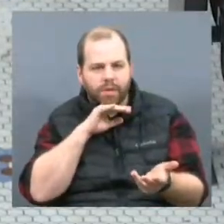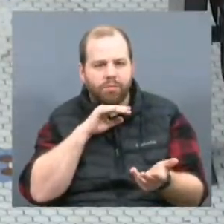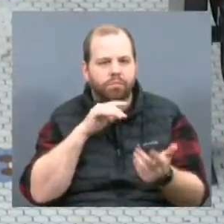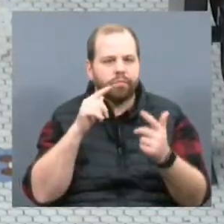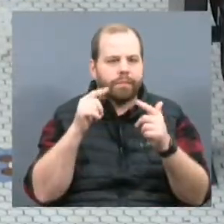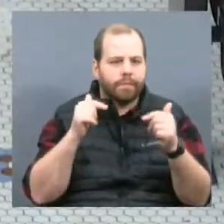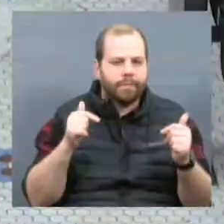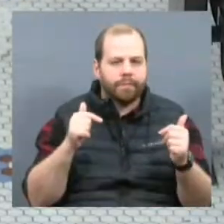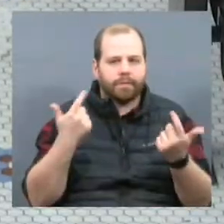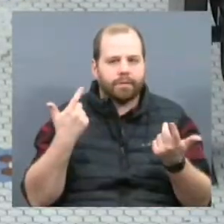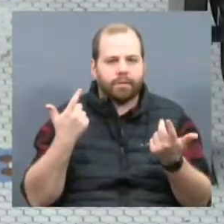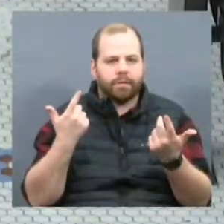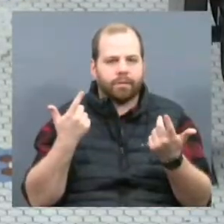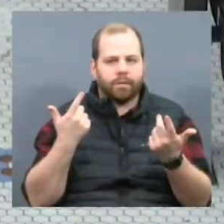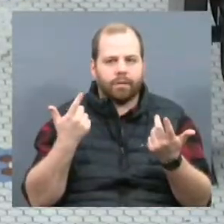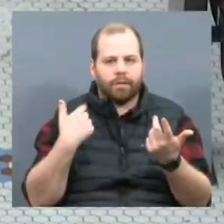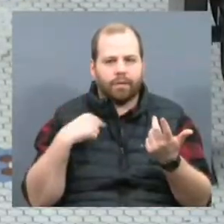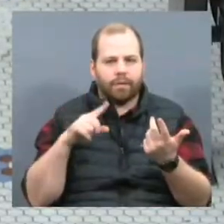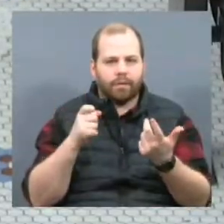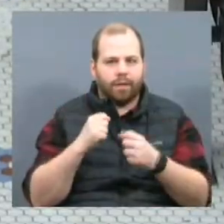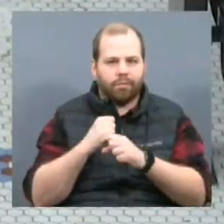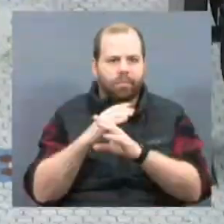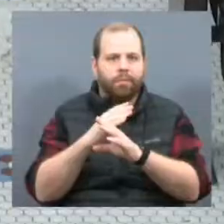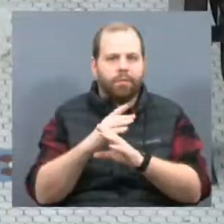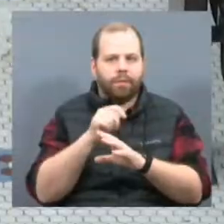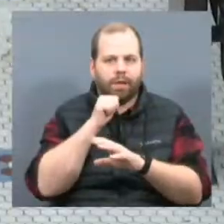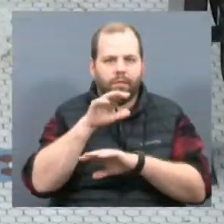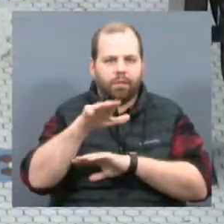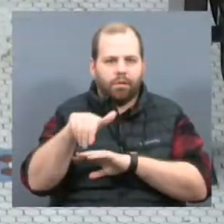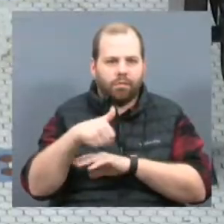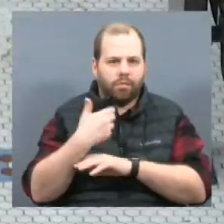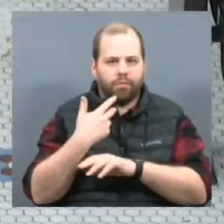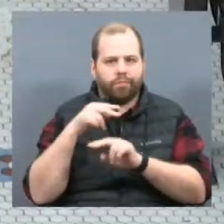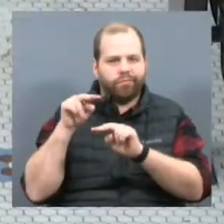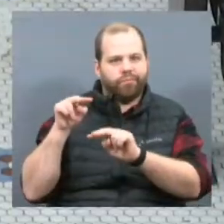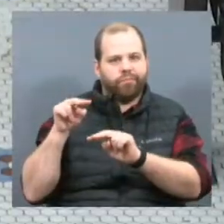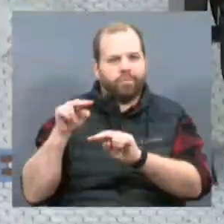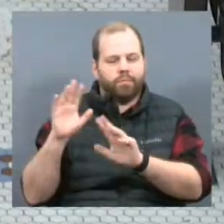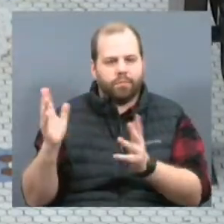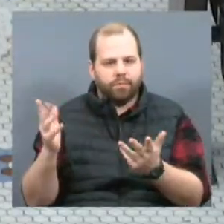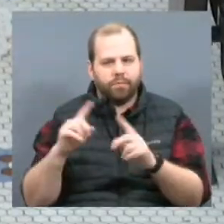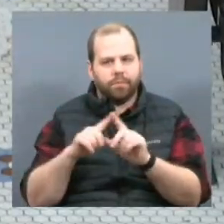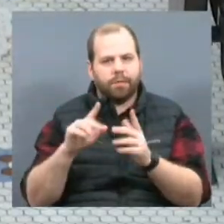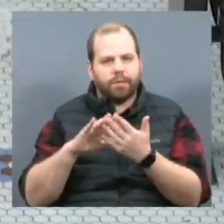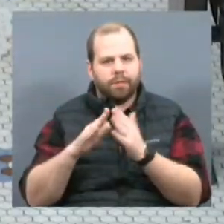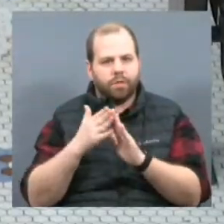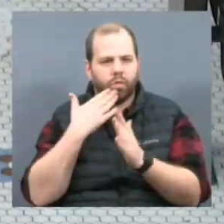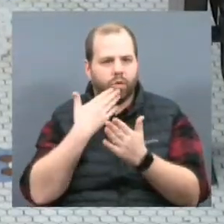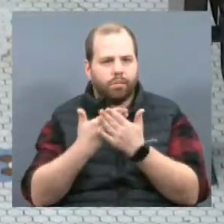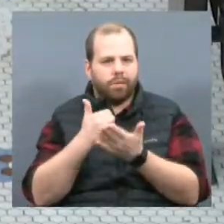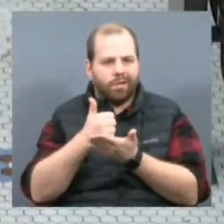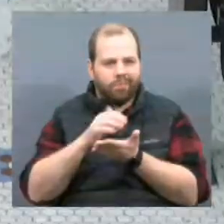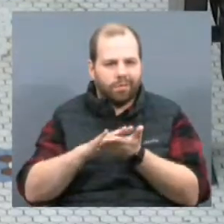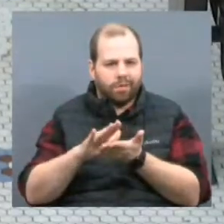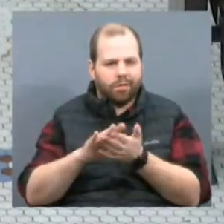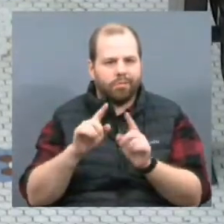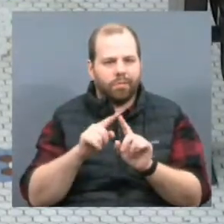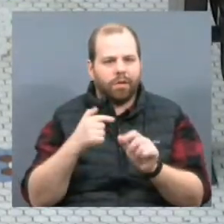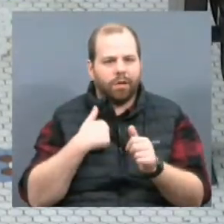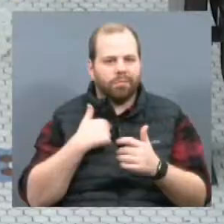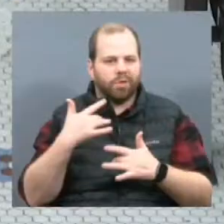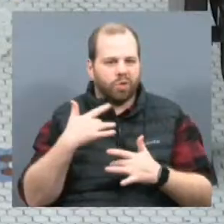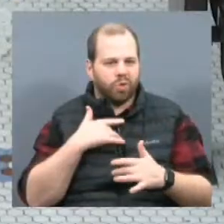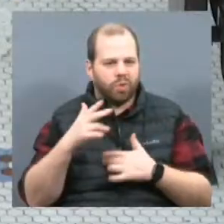can't stop the dumping because we don't stand, we're not out there all night long every night, but the city's good about cleaning that up. But I do have a major concern about